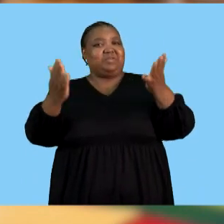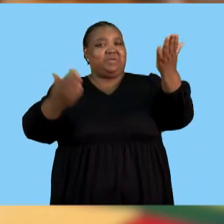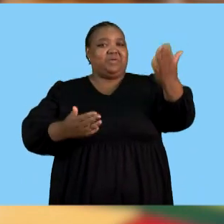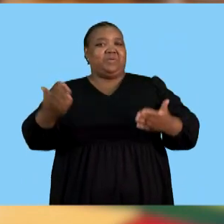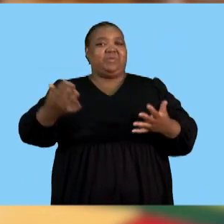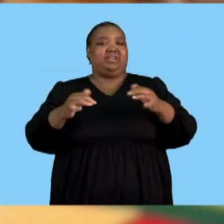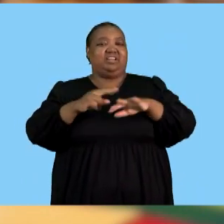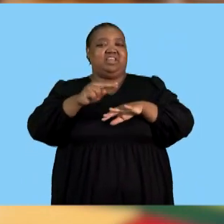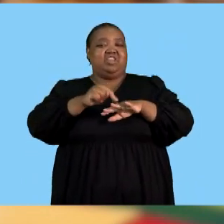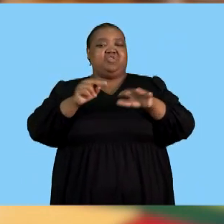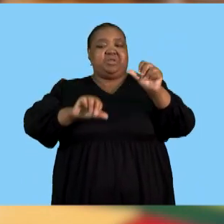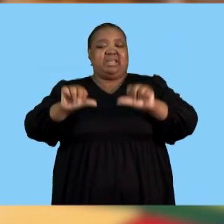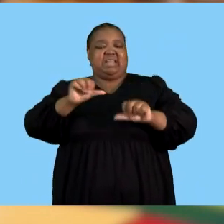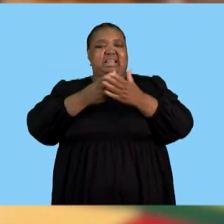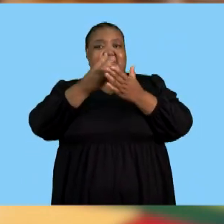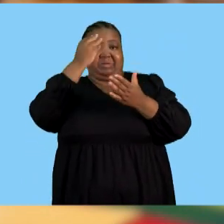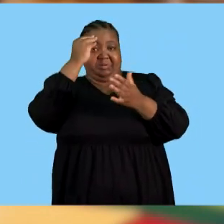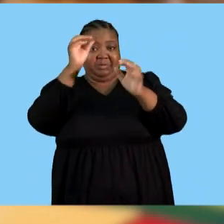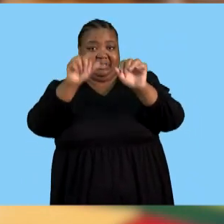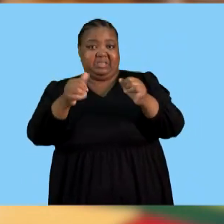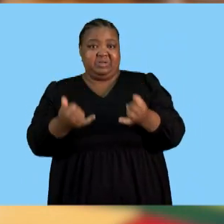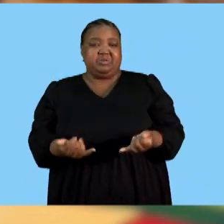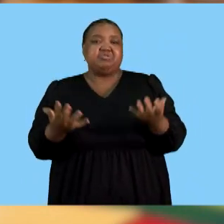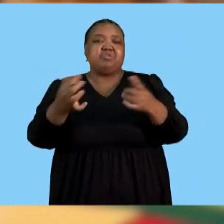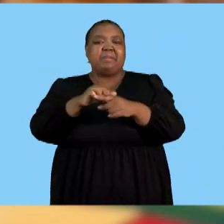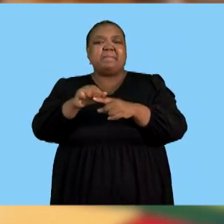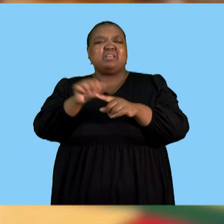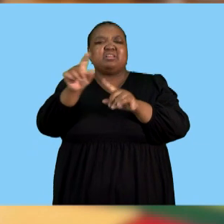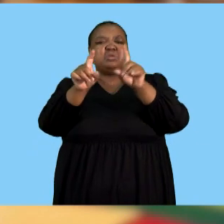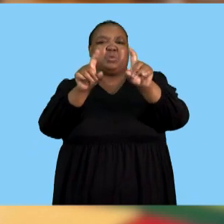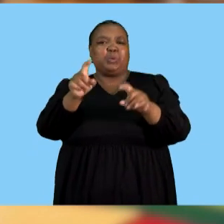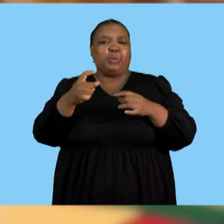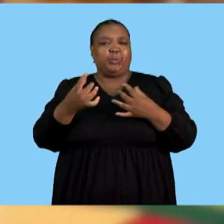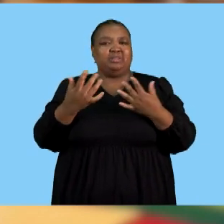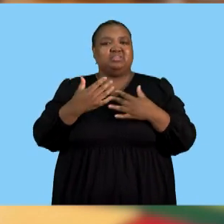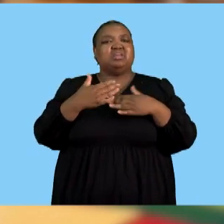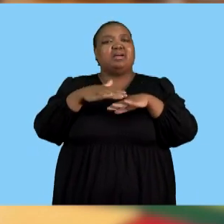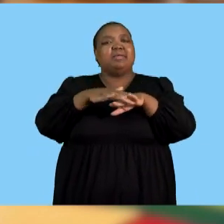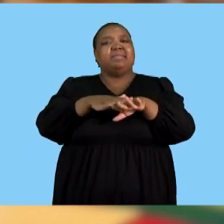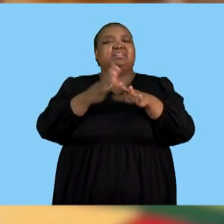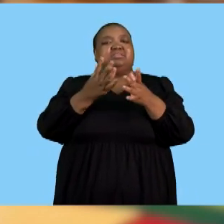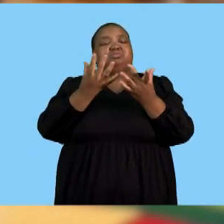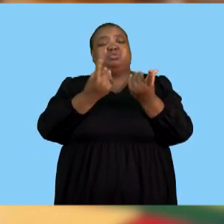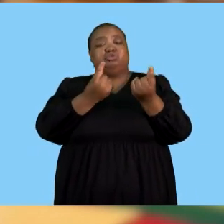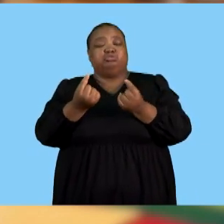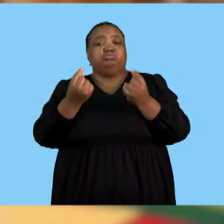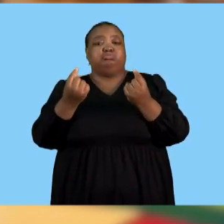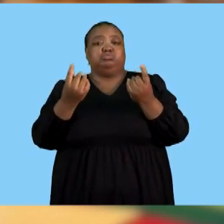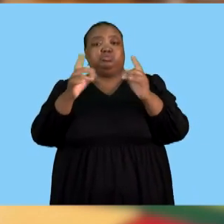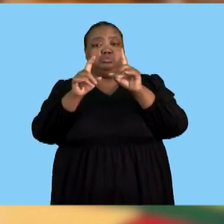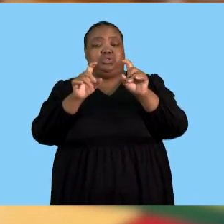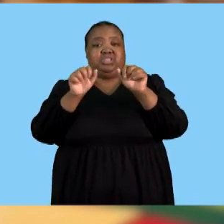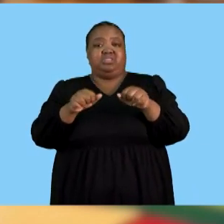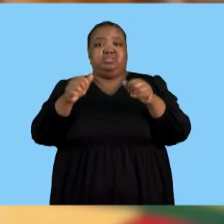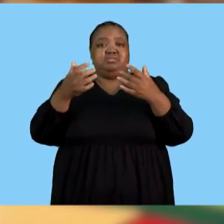Hello learners and welcome to a Natural Sciences lesson. So today we're going to be doing practice questions and application questions that are based on the reflection